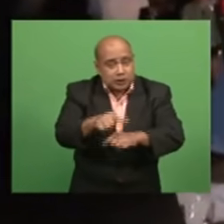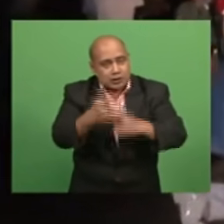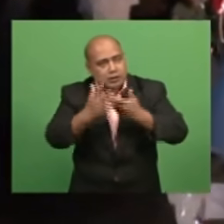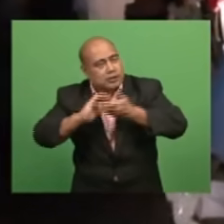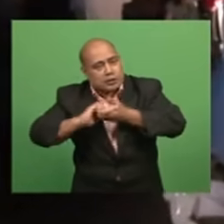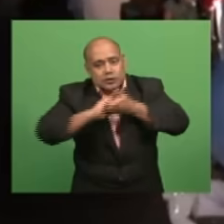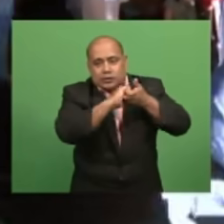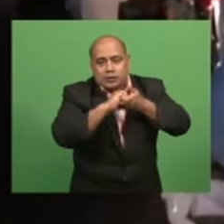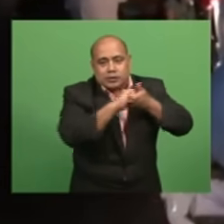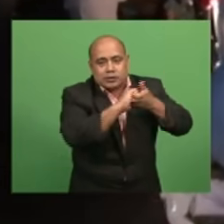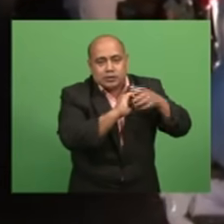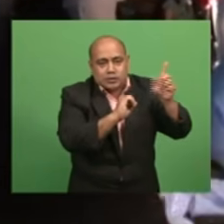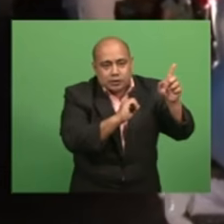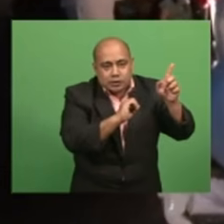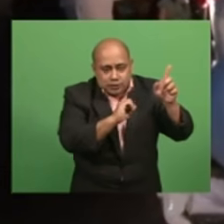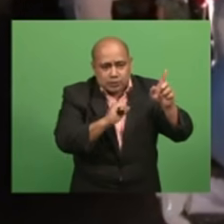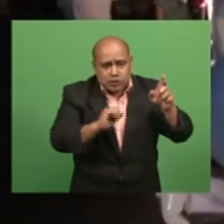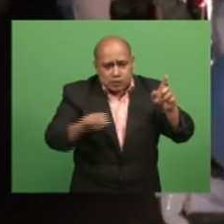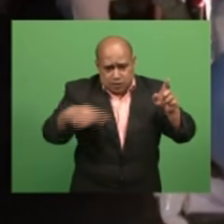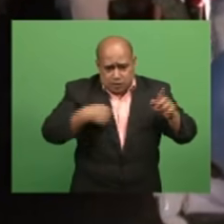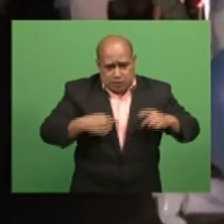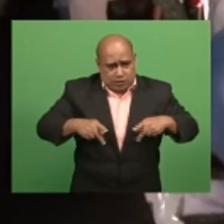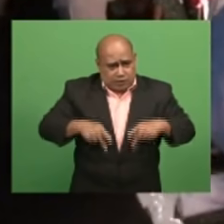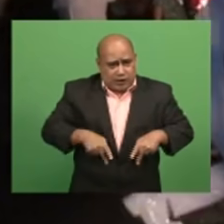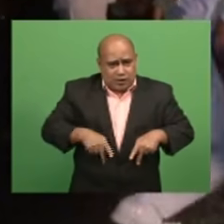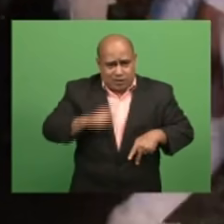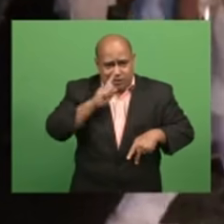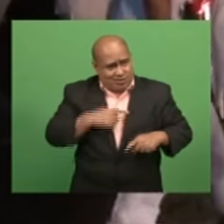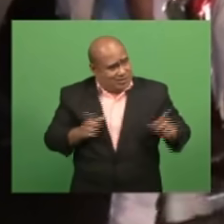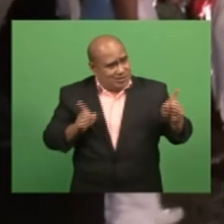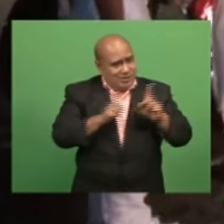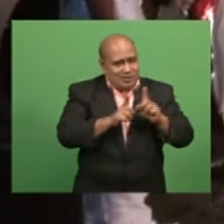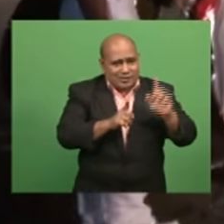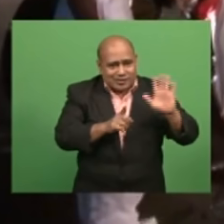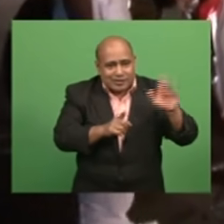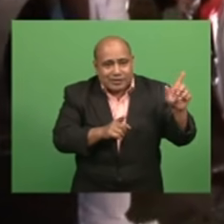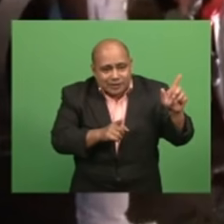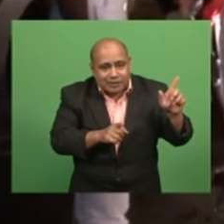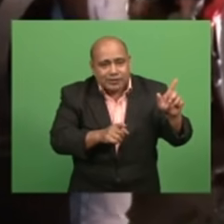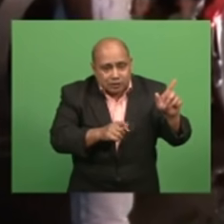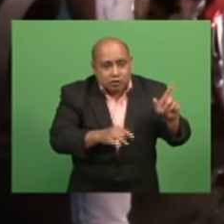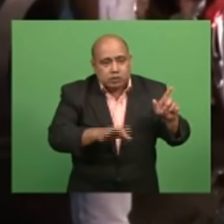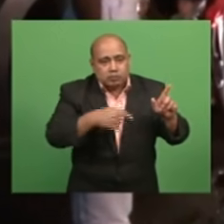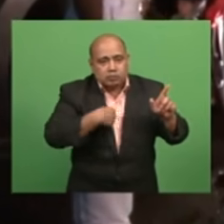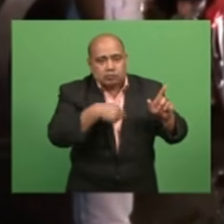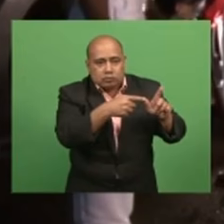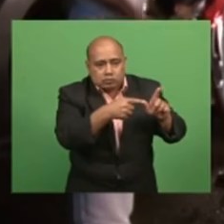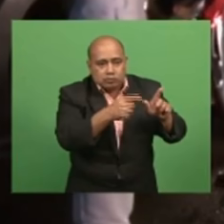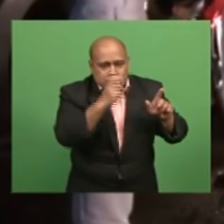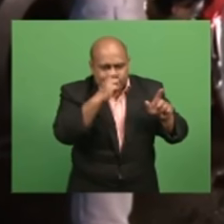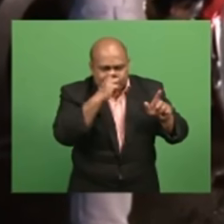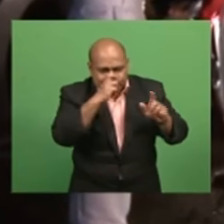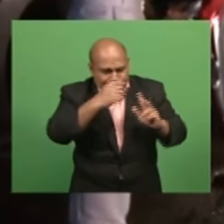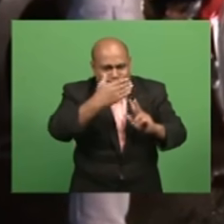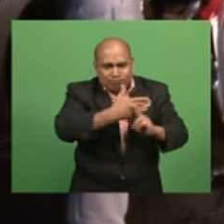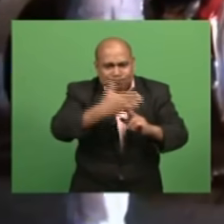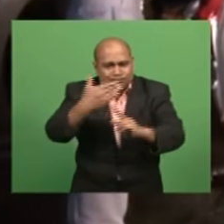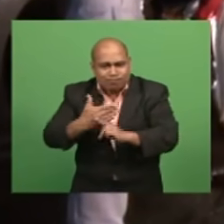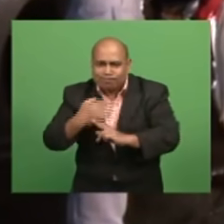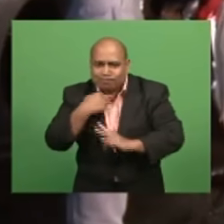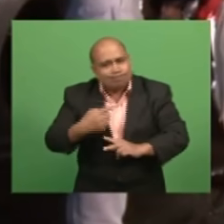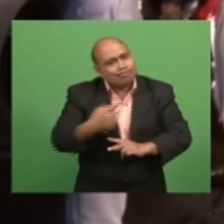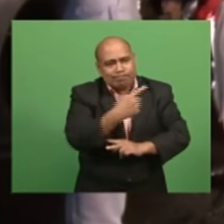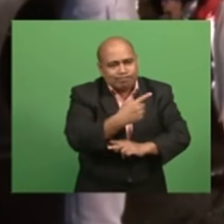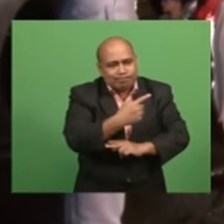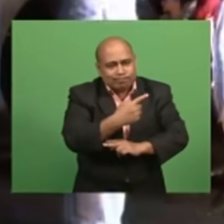to physically gather this year due to restrictions in place to combat the spread of COVID-19, the spirit of sacrifice found